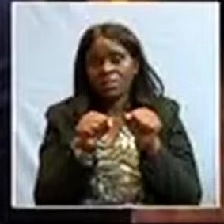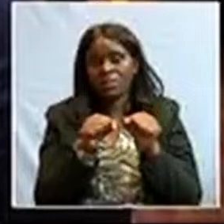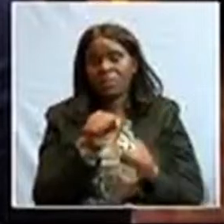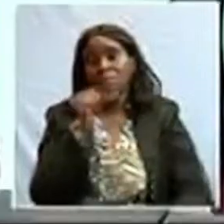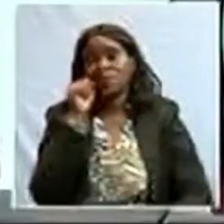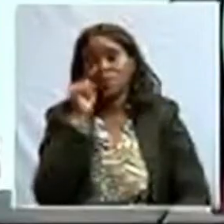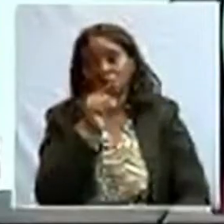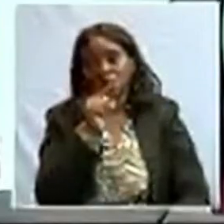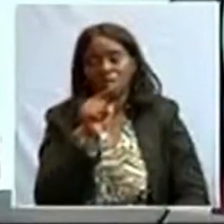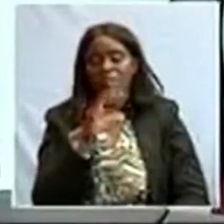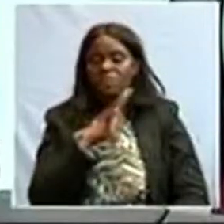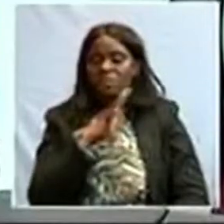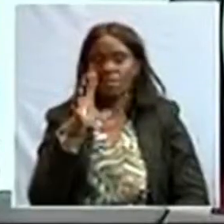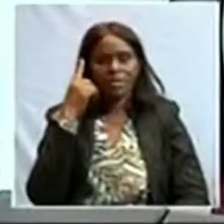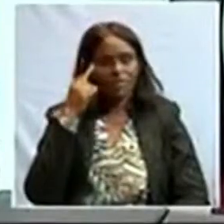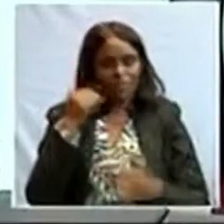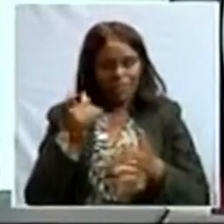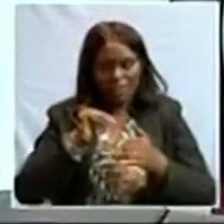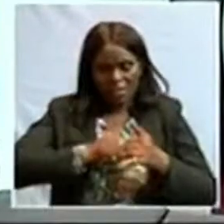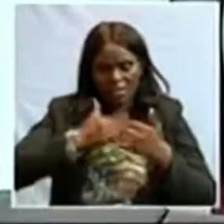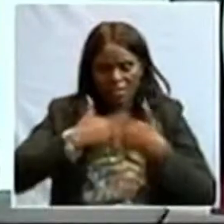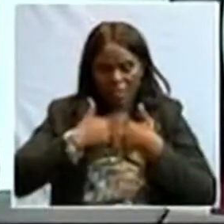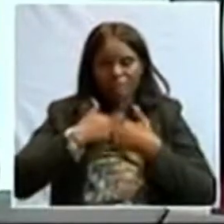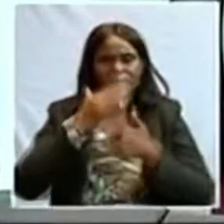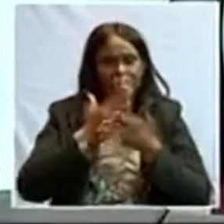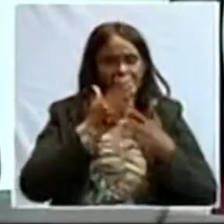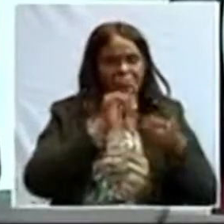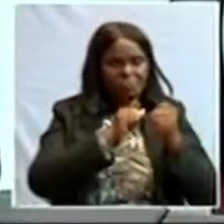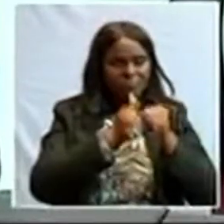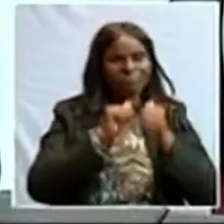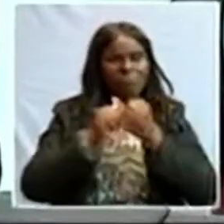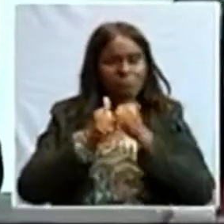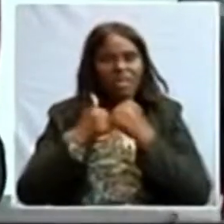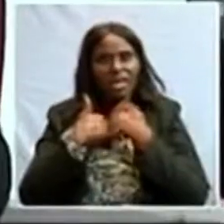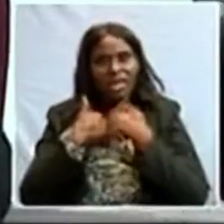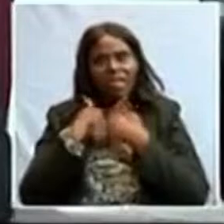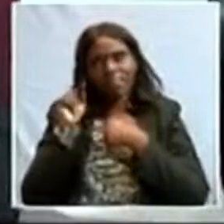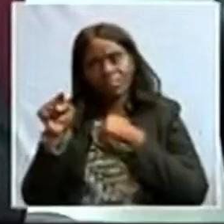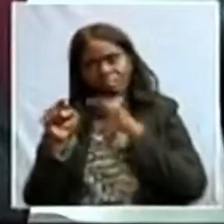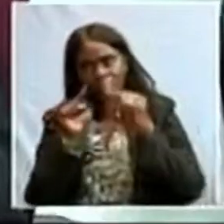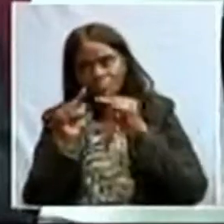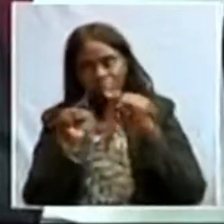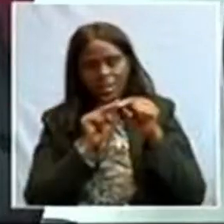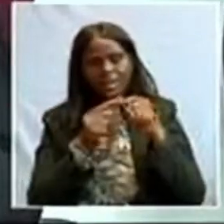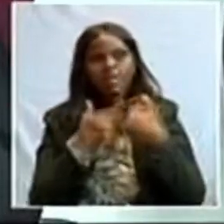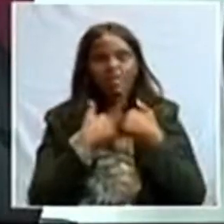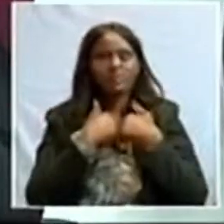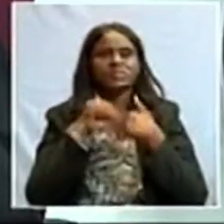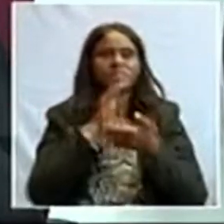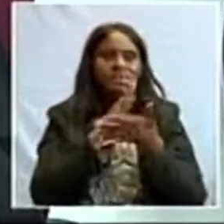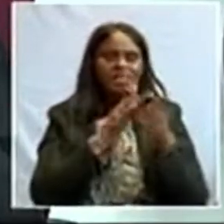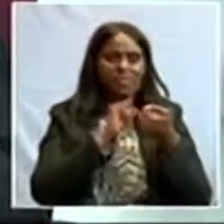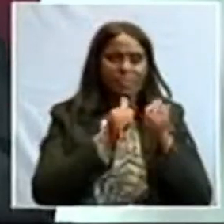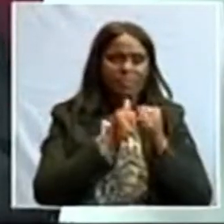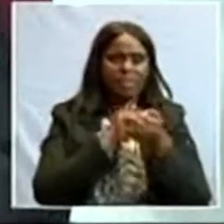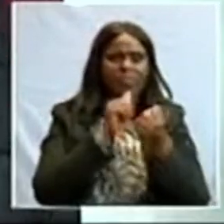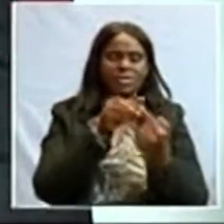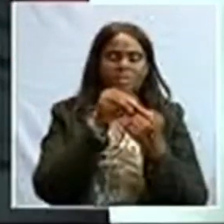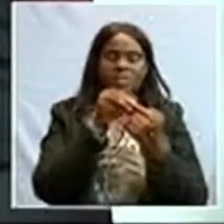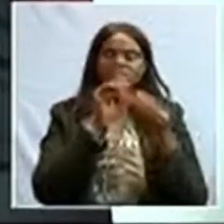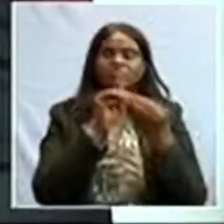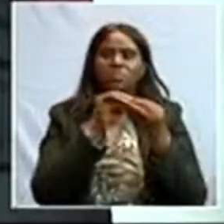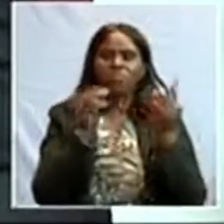it's all right for now. Well, of course, we have some teething issues here and there, especially when it comes